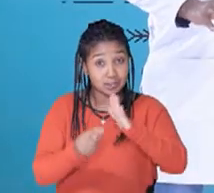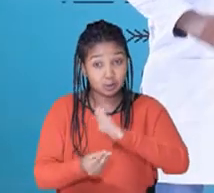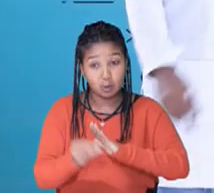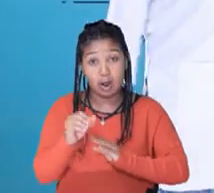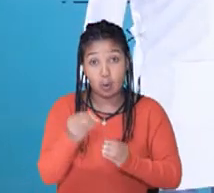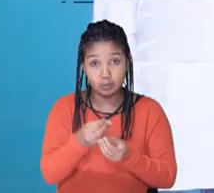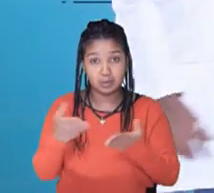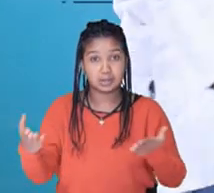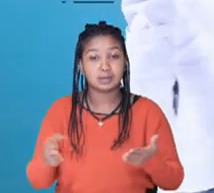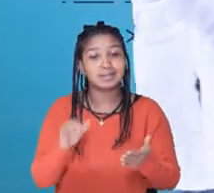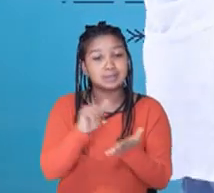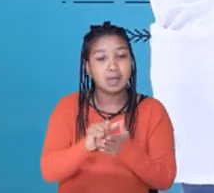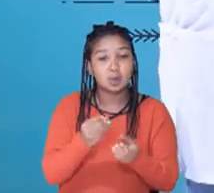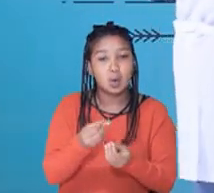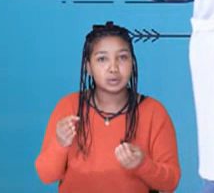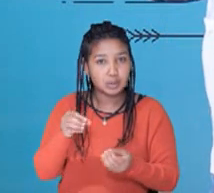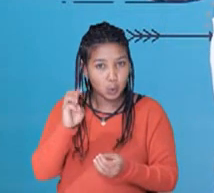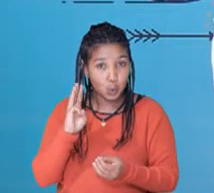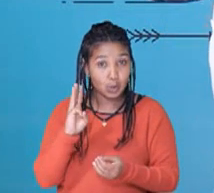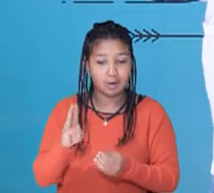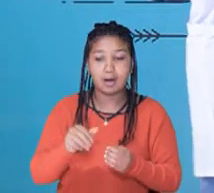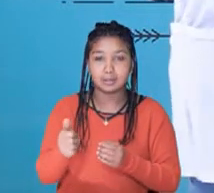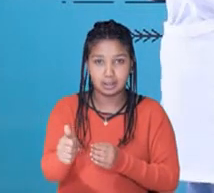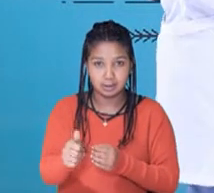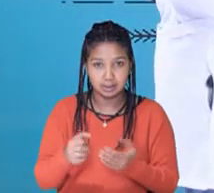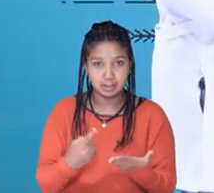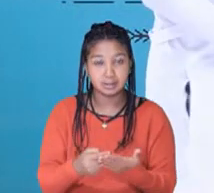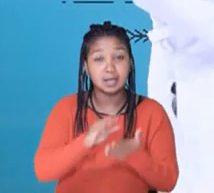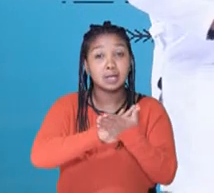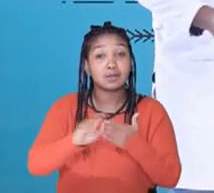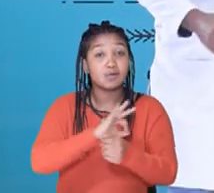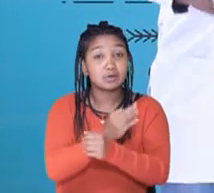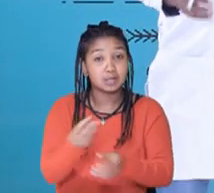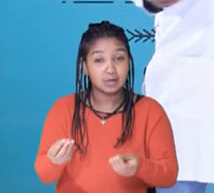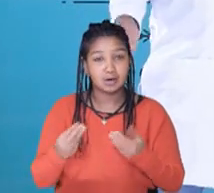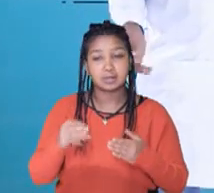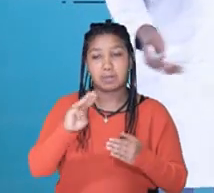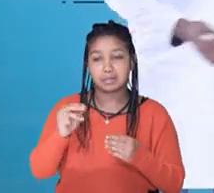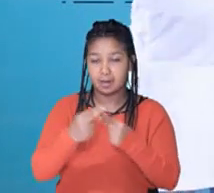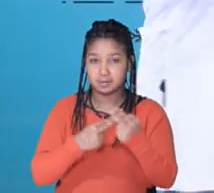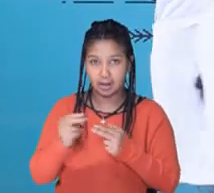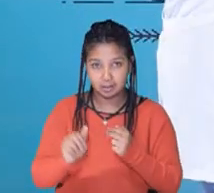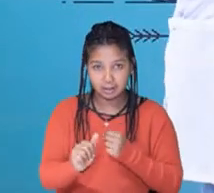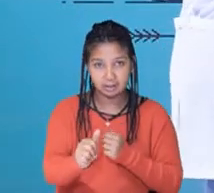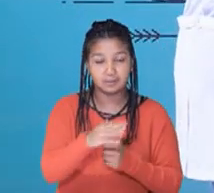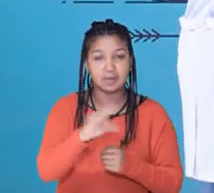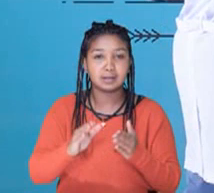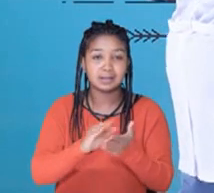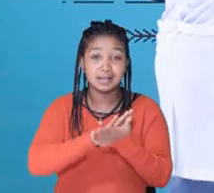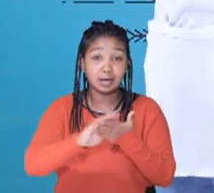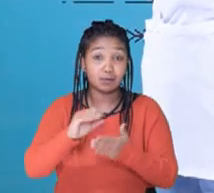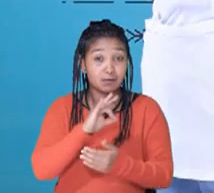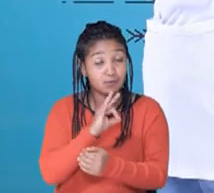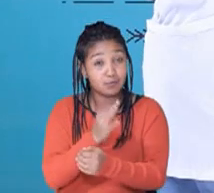on a given object, that object will accelerate. So that net force is given as mass times acceleration, and the net